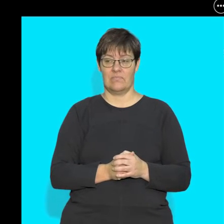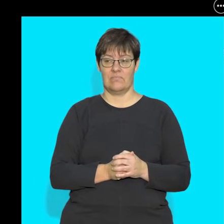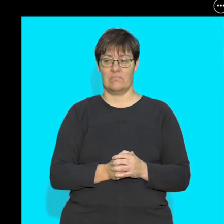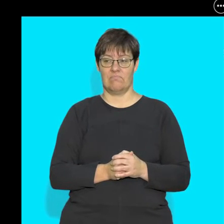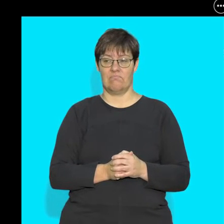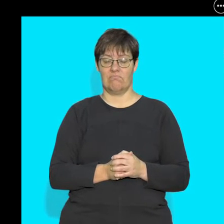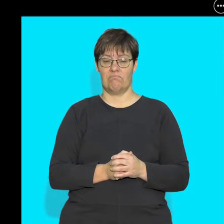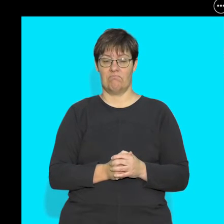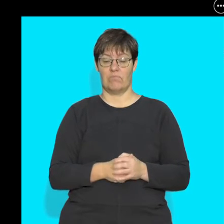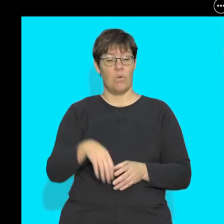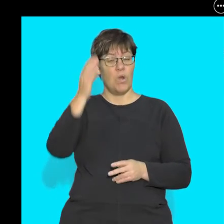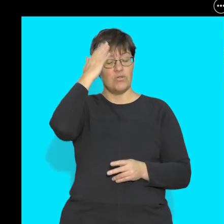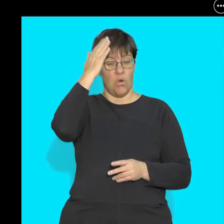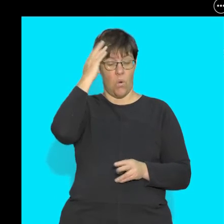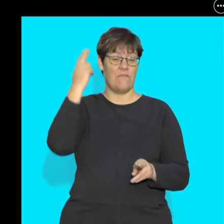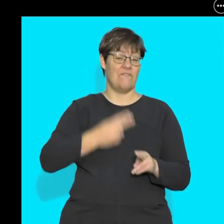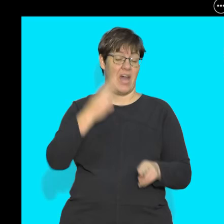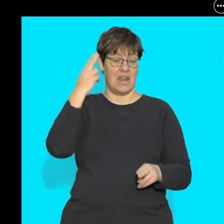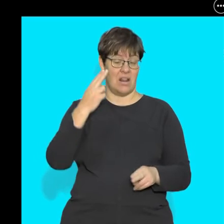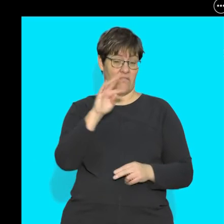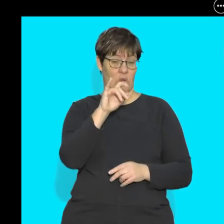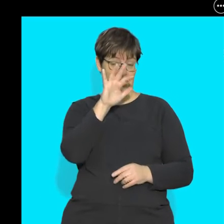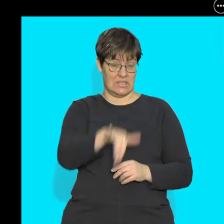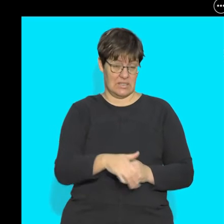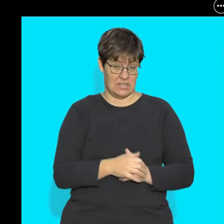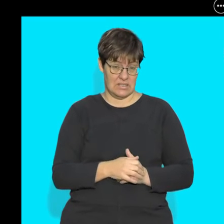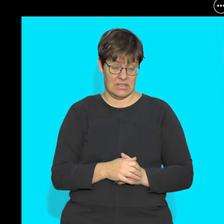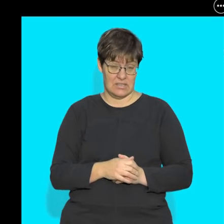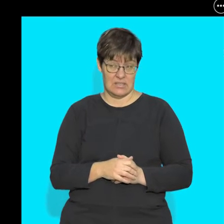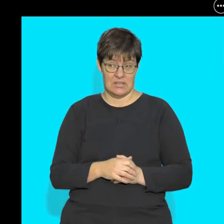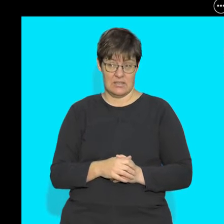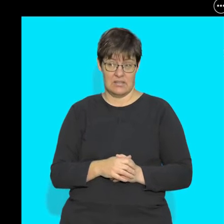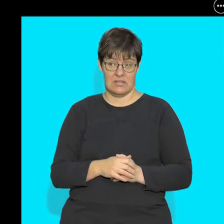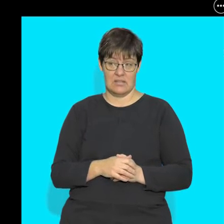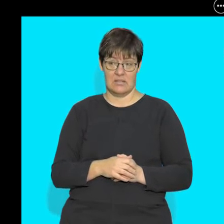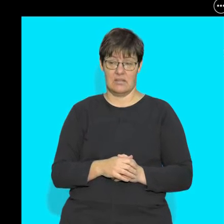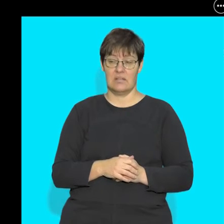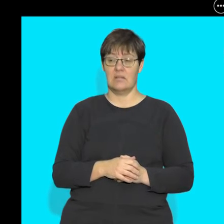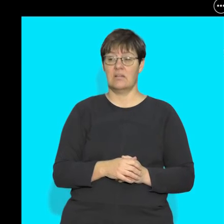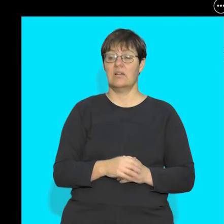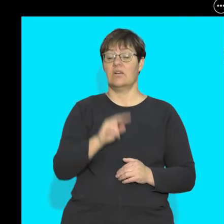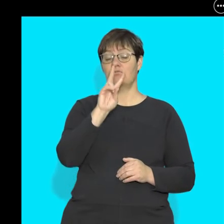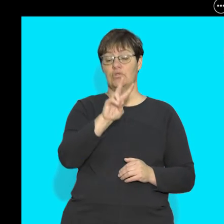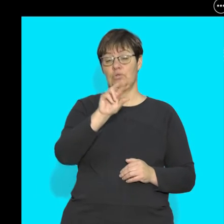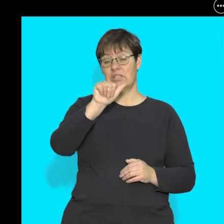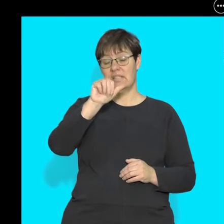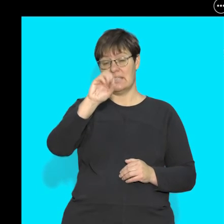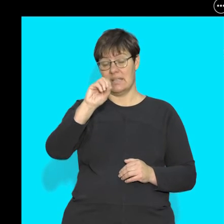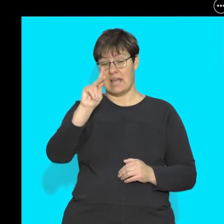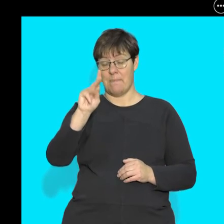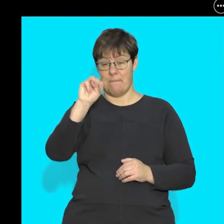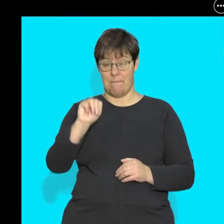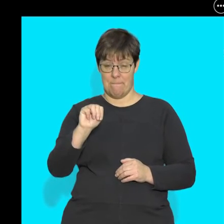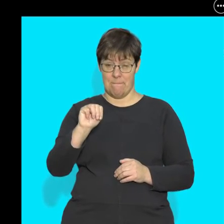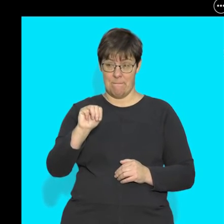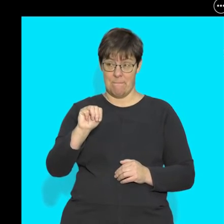We know final velocity, which is 260